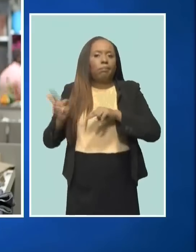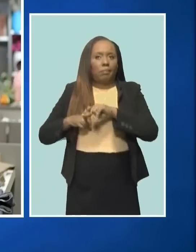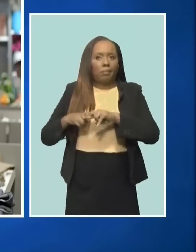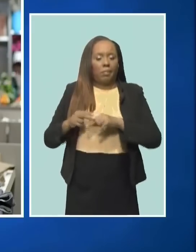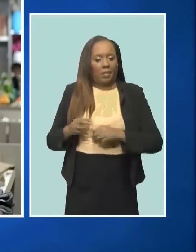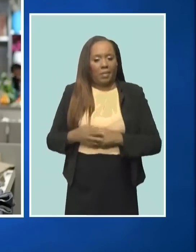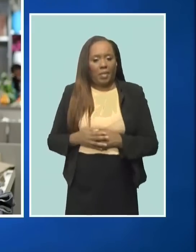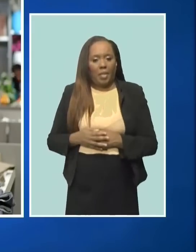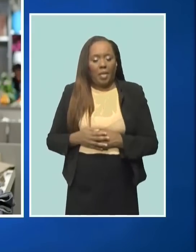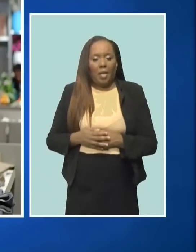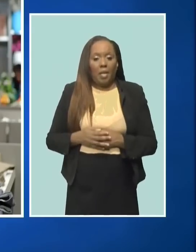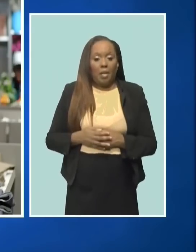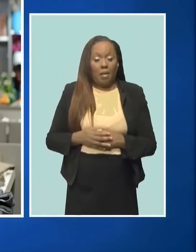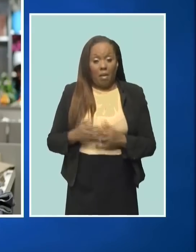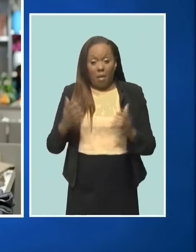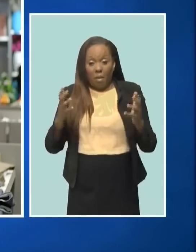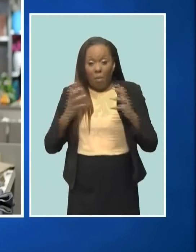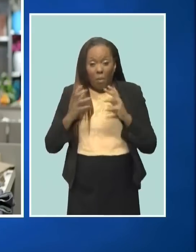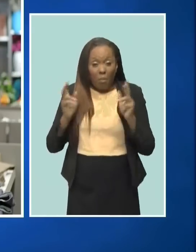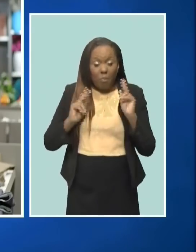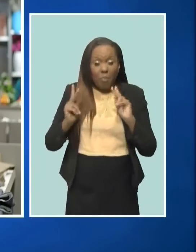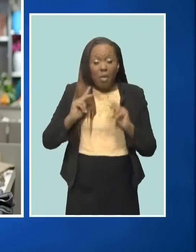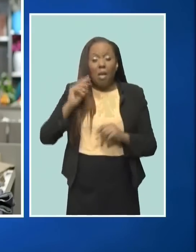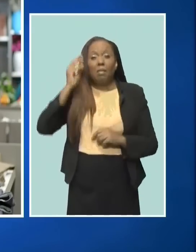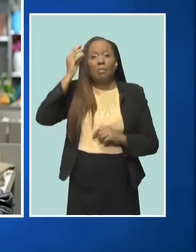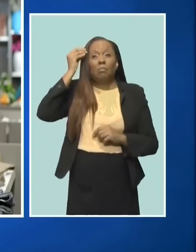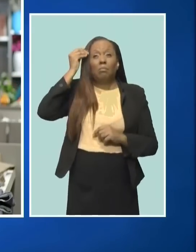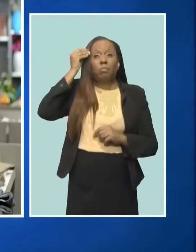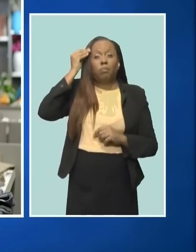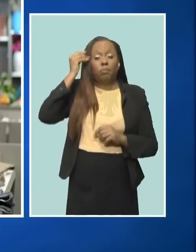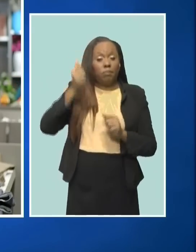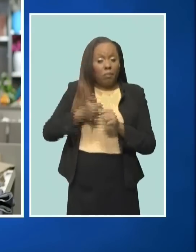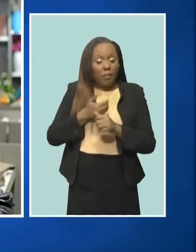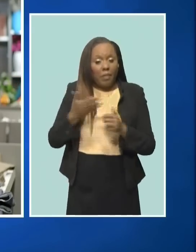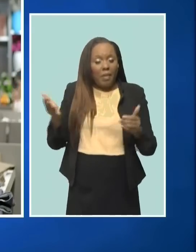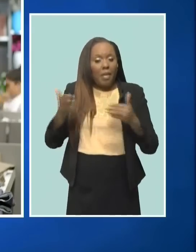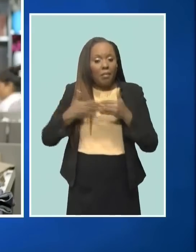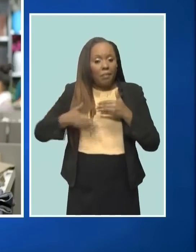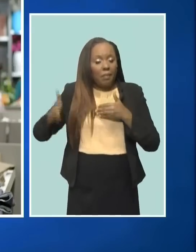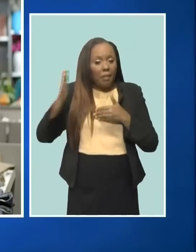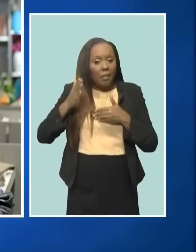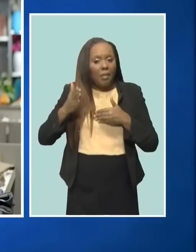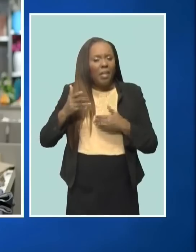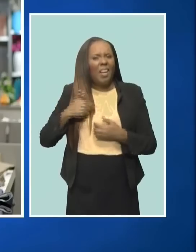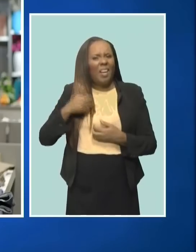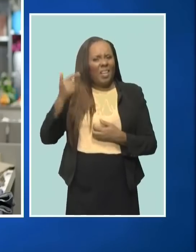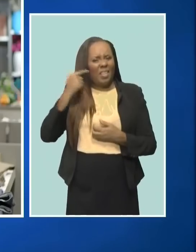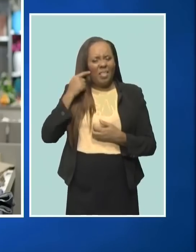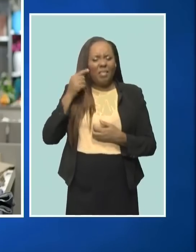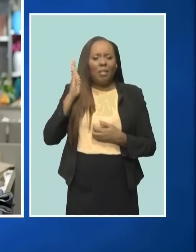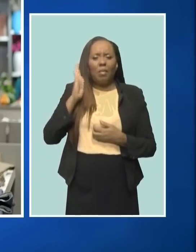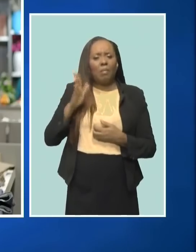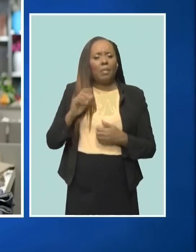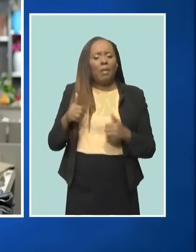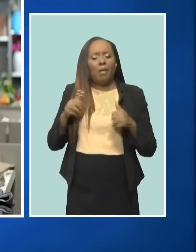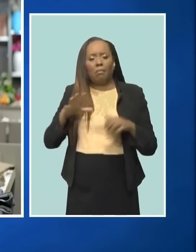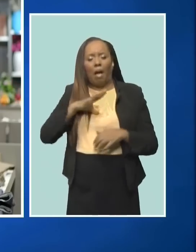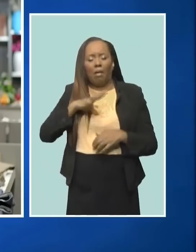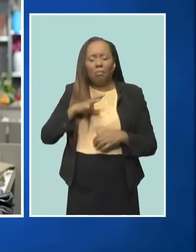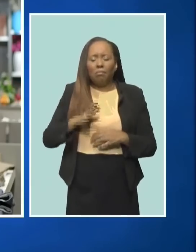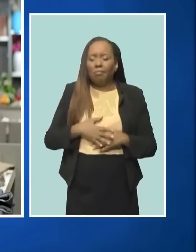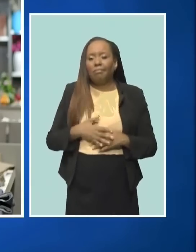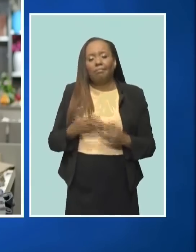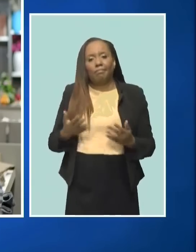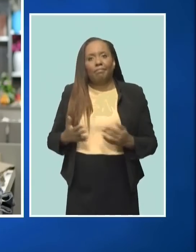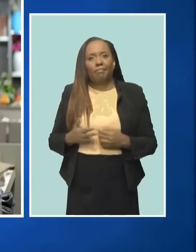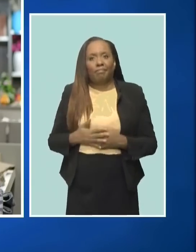have considered all of this in moving forward, and I think we're going to be okay. I think we're going to be okay. I can't